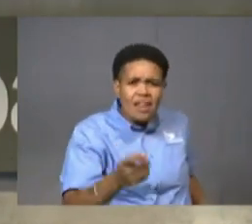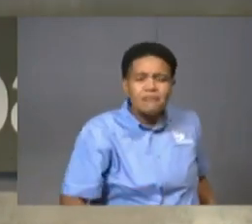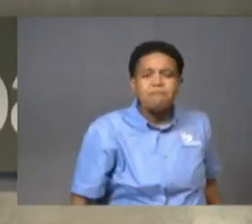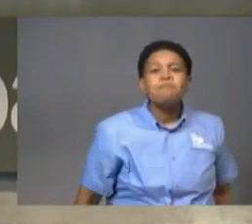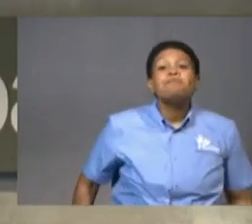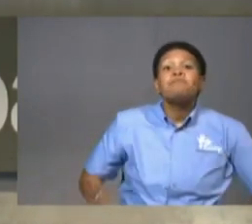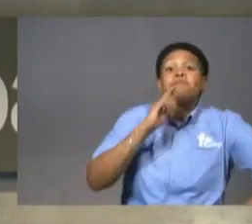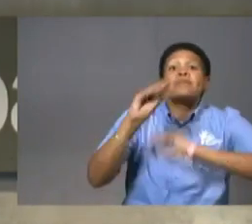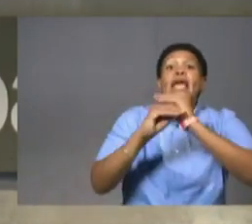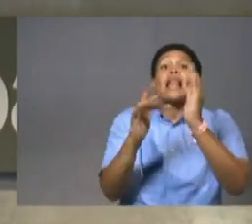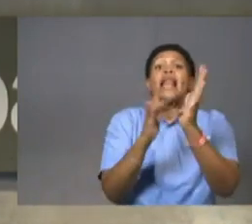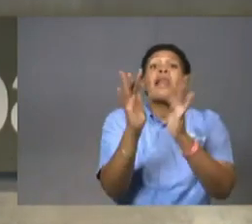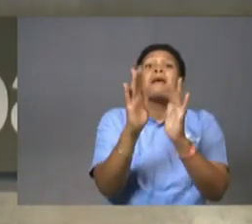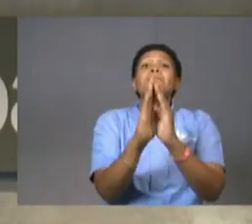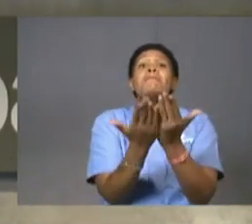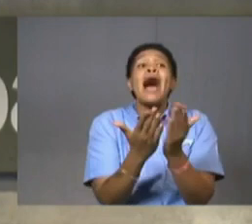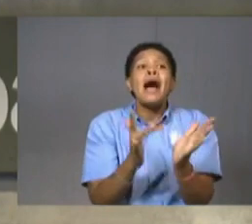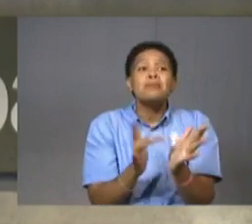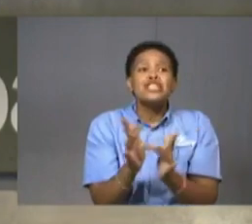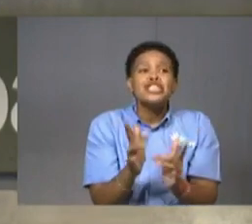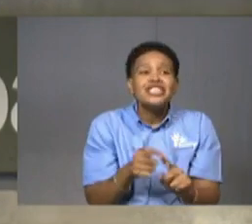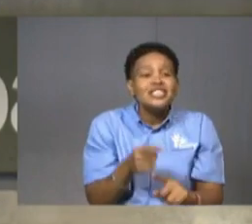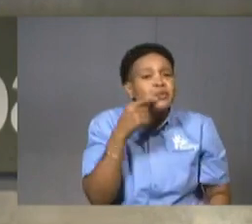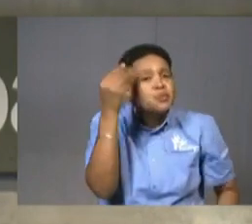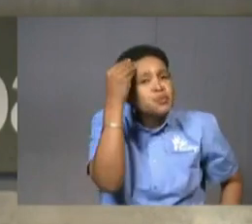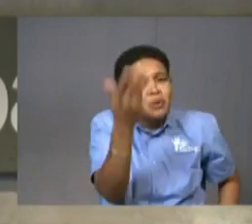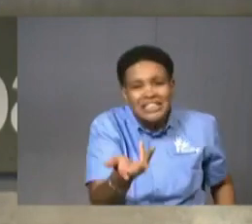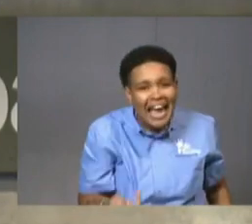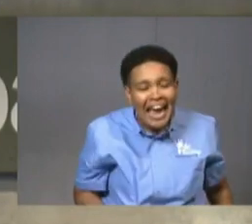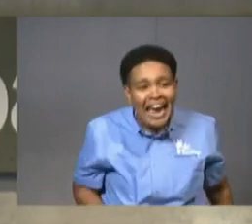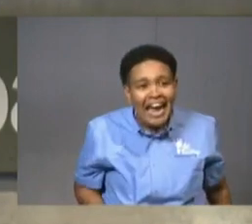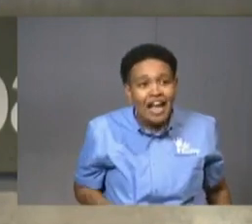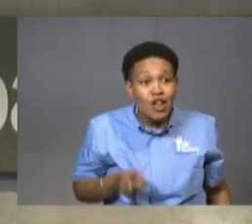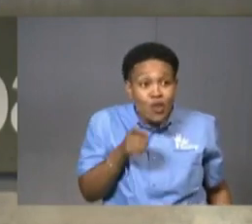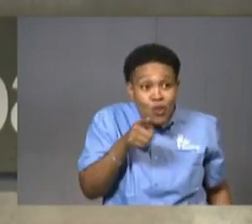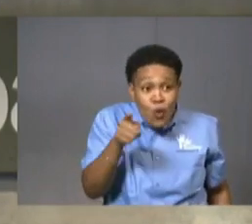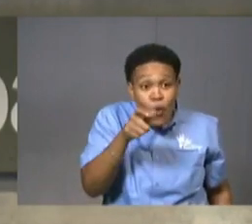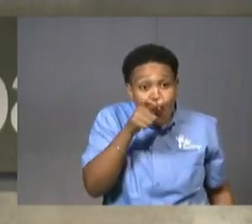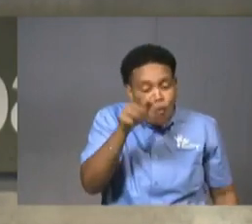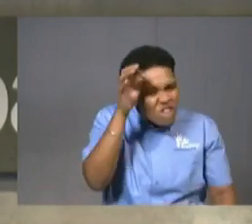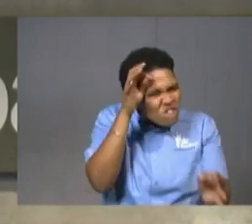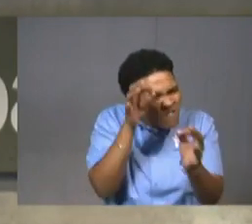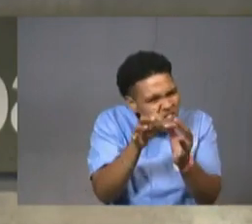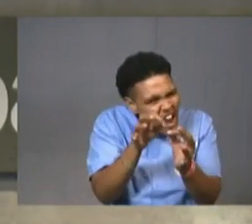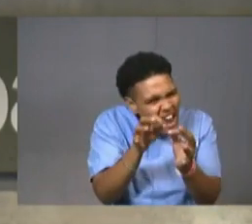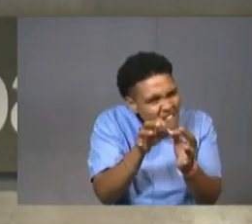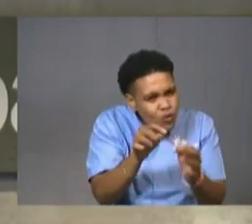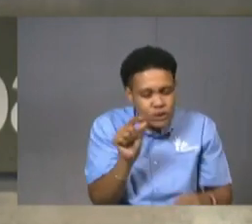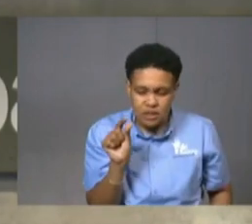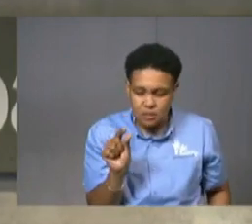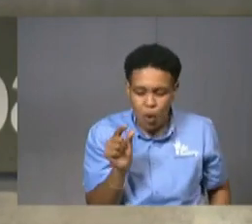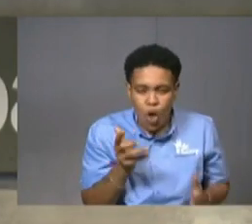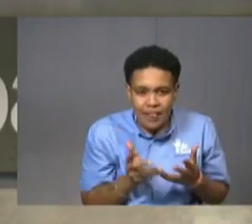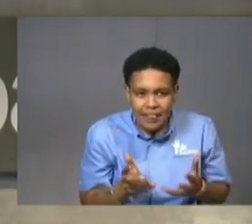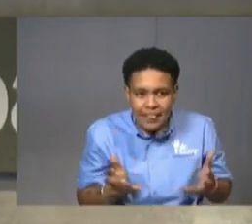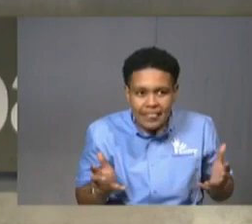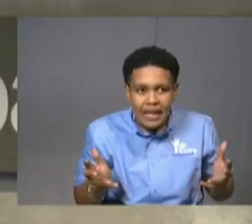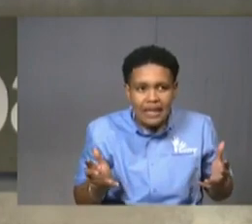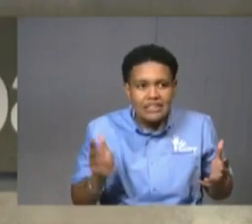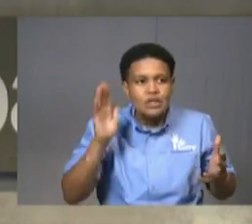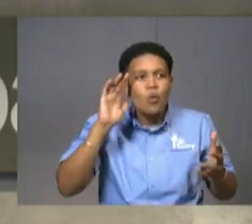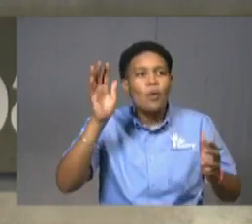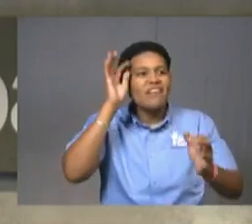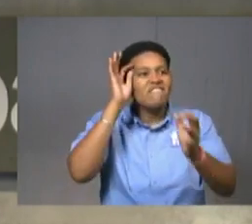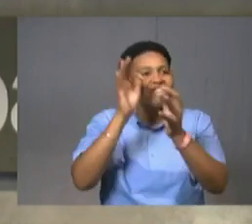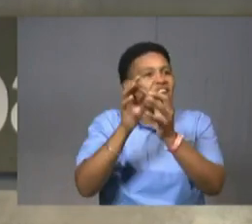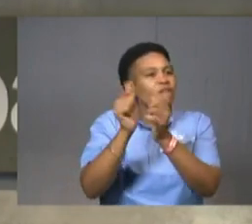In the Bible, Jesus said, those who are faithful in small things will be faithful